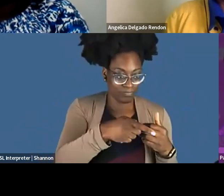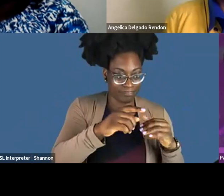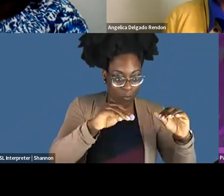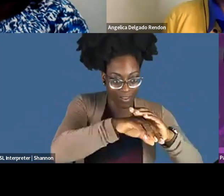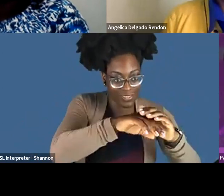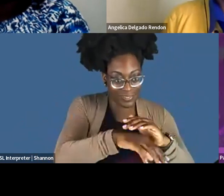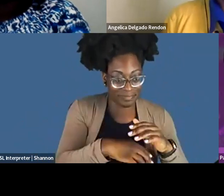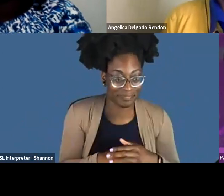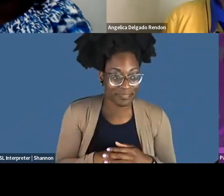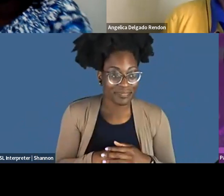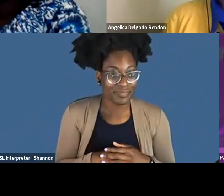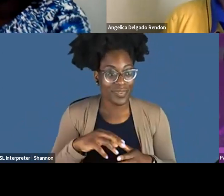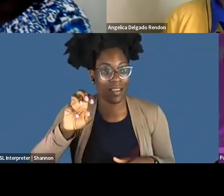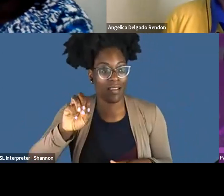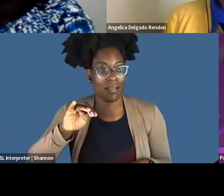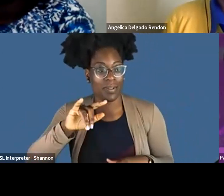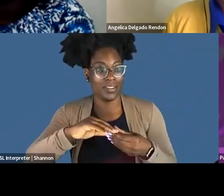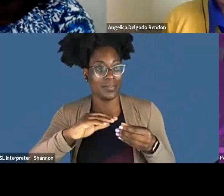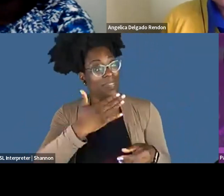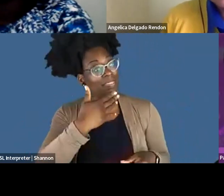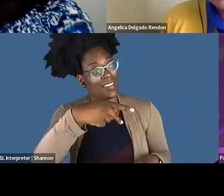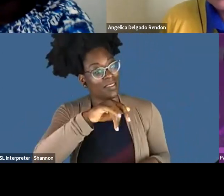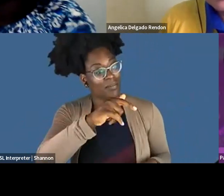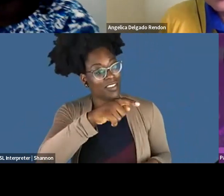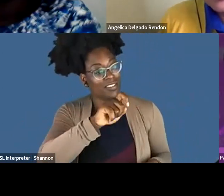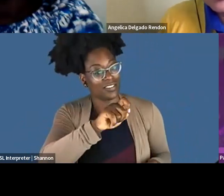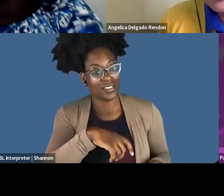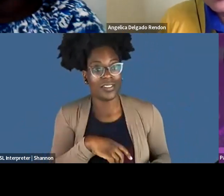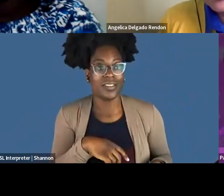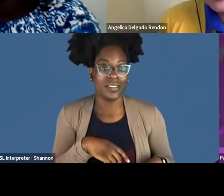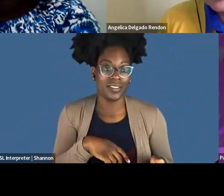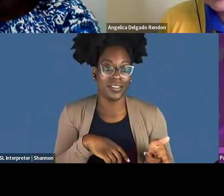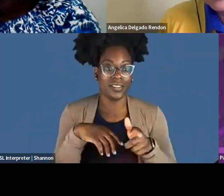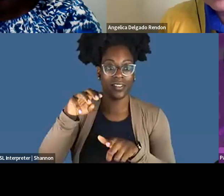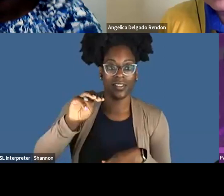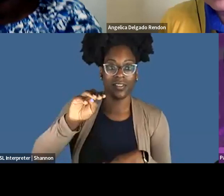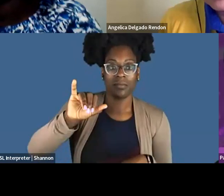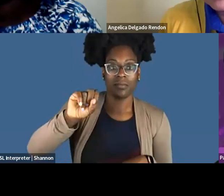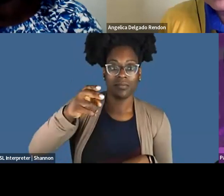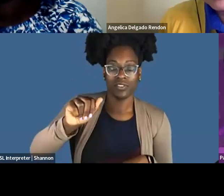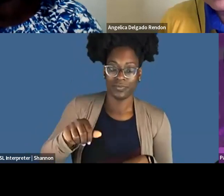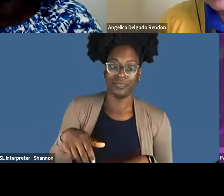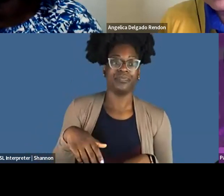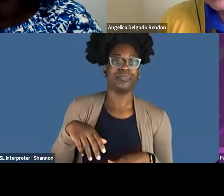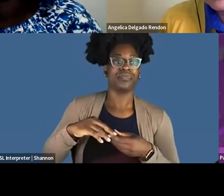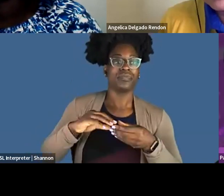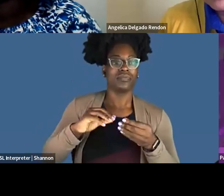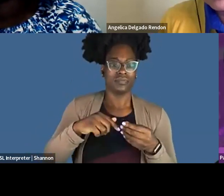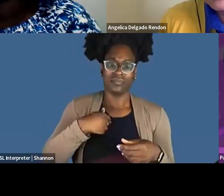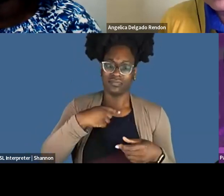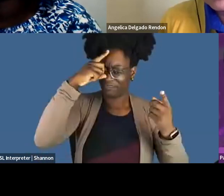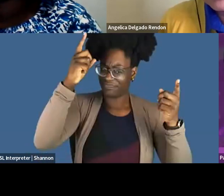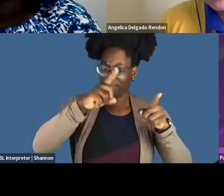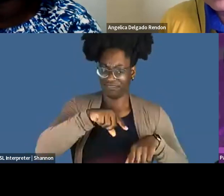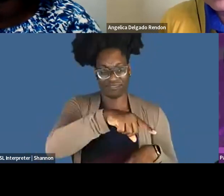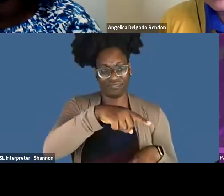Thank you, Paige. So I totally agree with Paige. The one thing